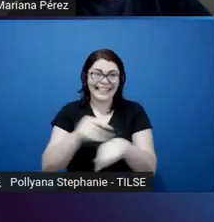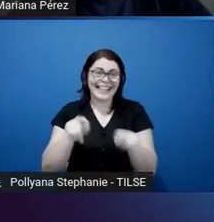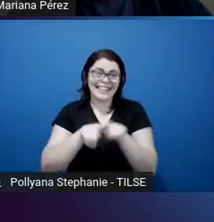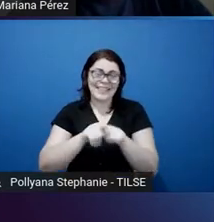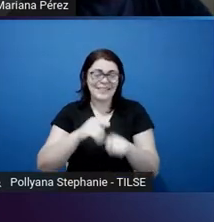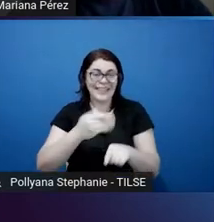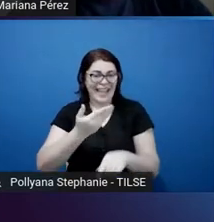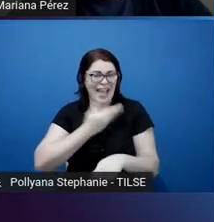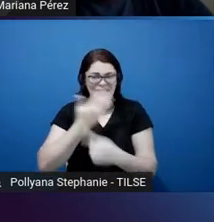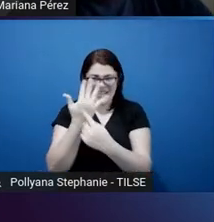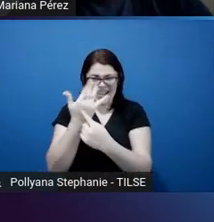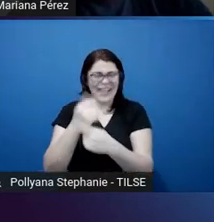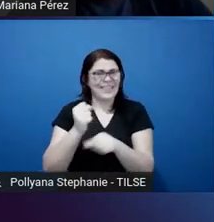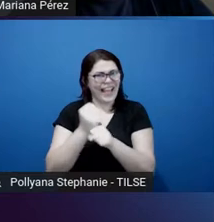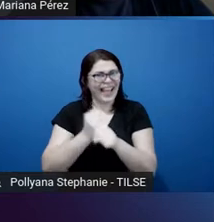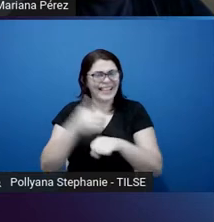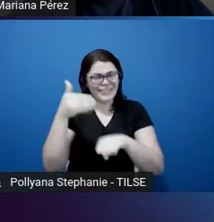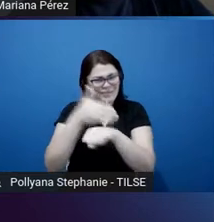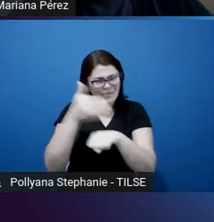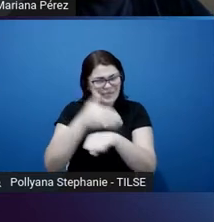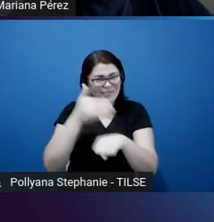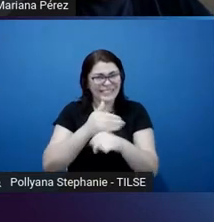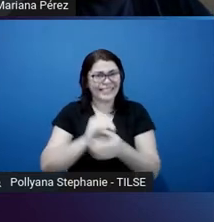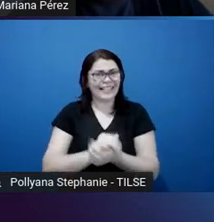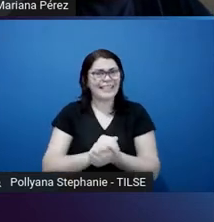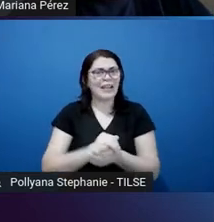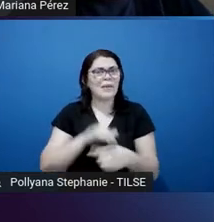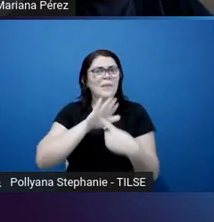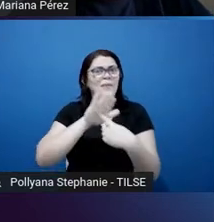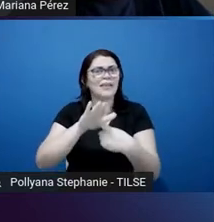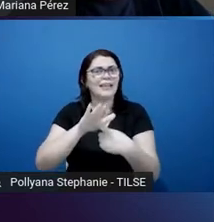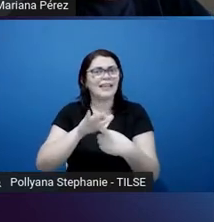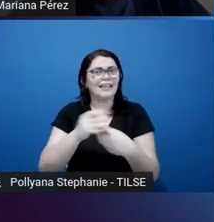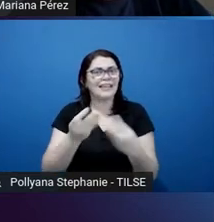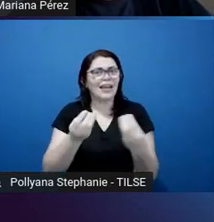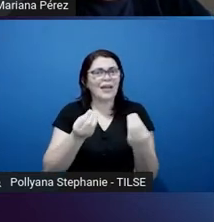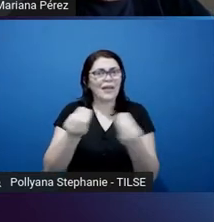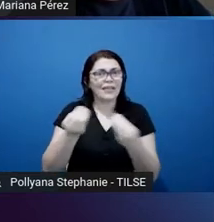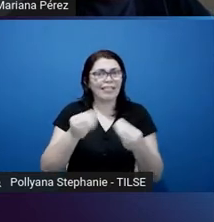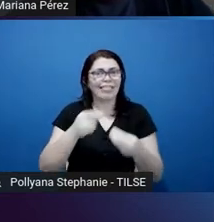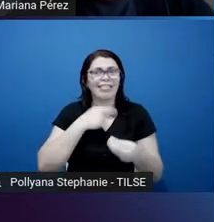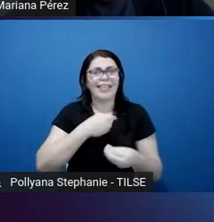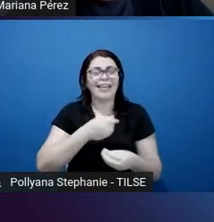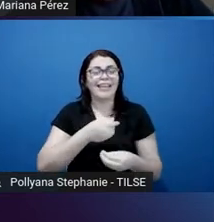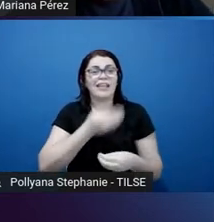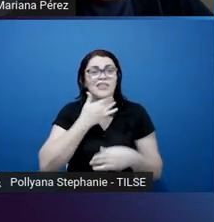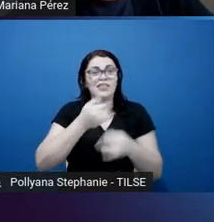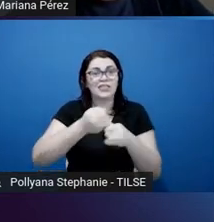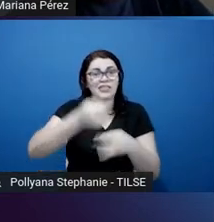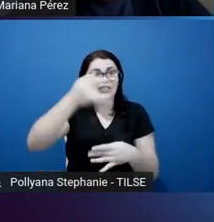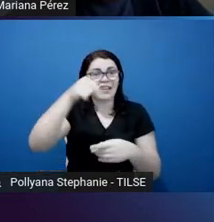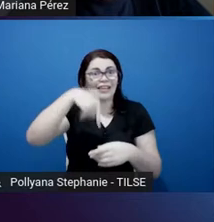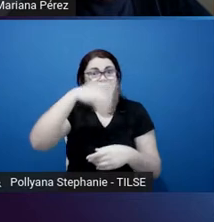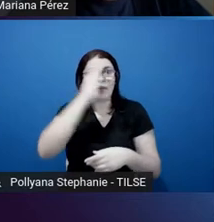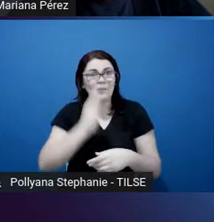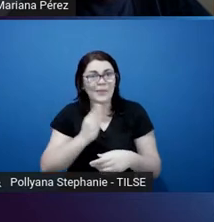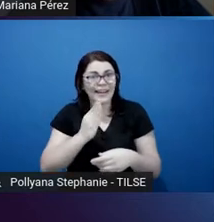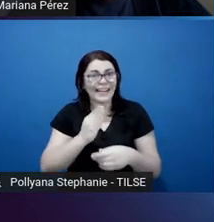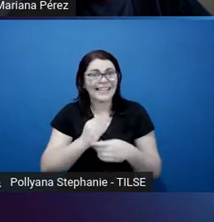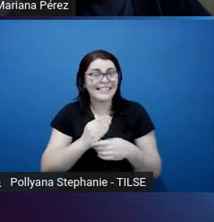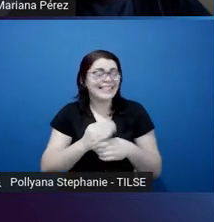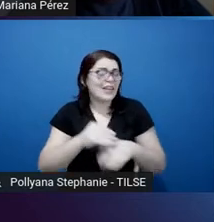friends. Just for us to have an idea, can you all type in the chat where in Brazil or in the world you are right